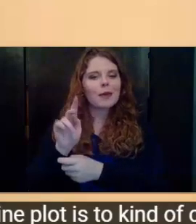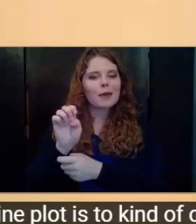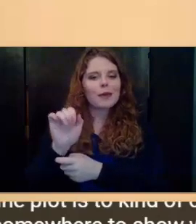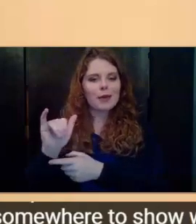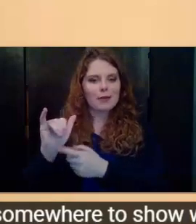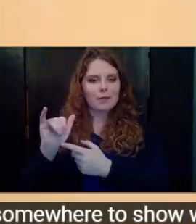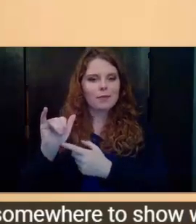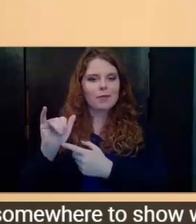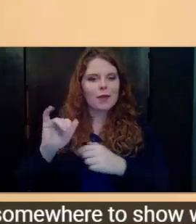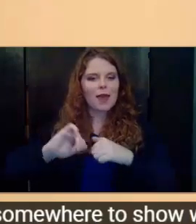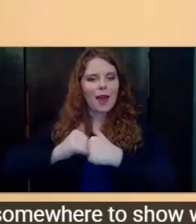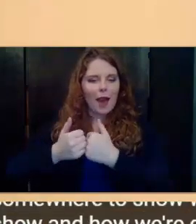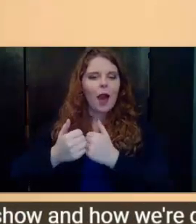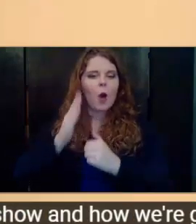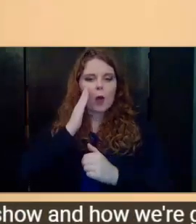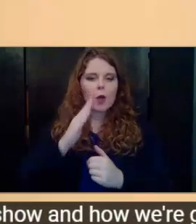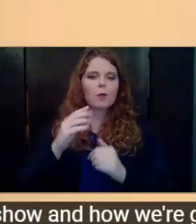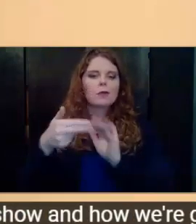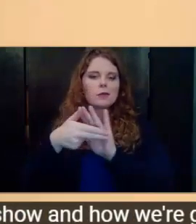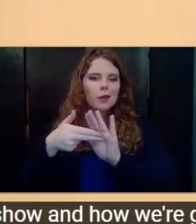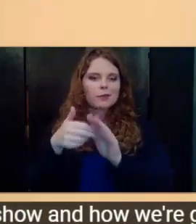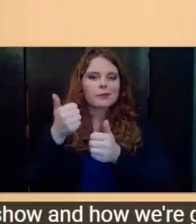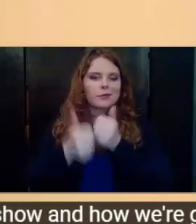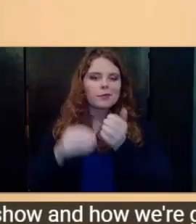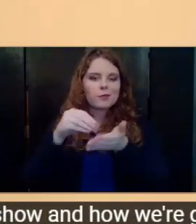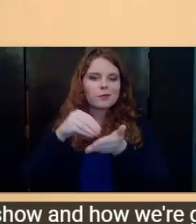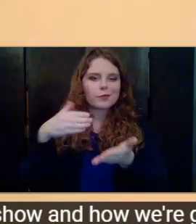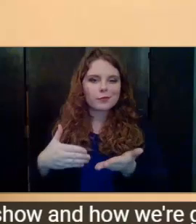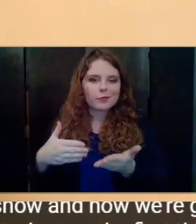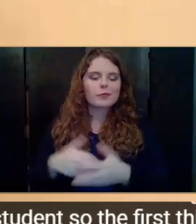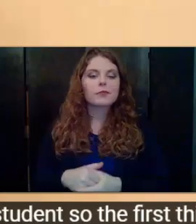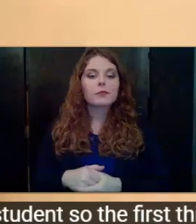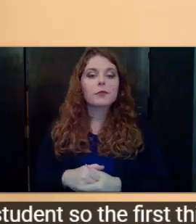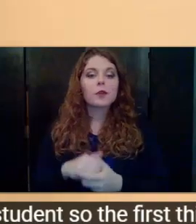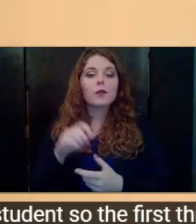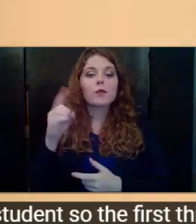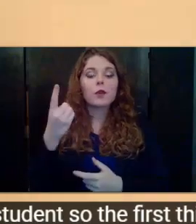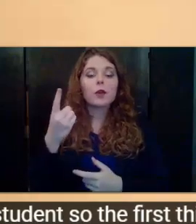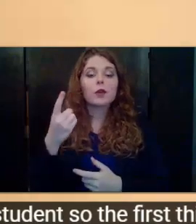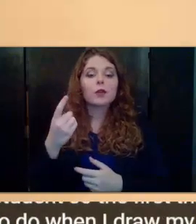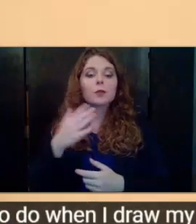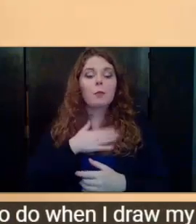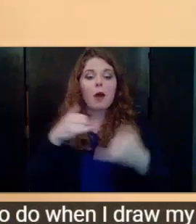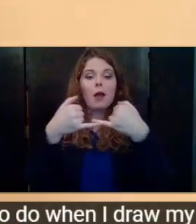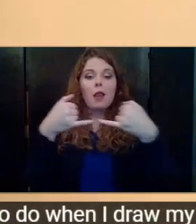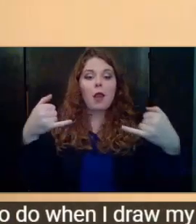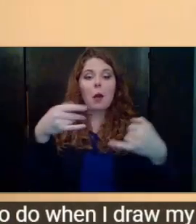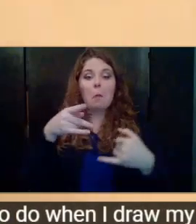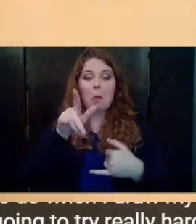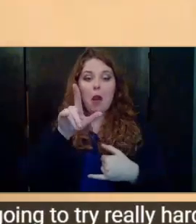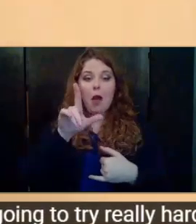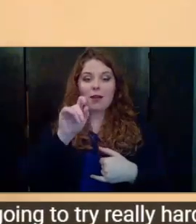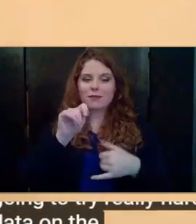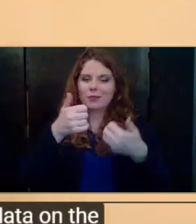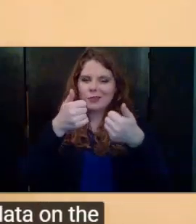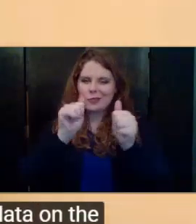we're wanting to show and how we're going to mark each student. So the first thing that I need to do when I draw my line plot, and I'm going to try really hard to keep